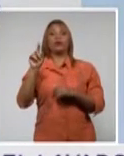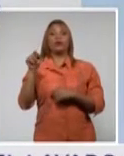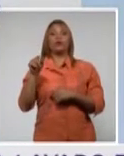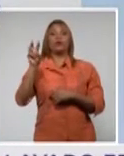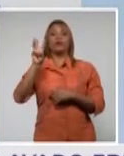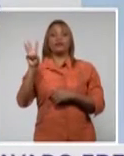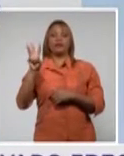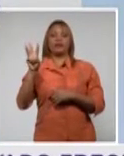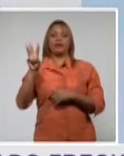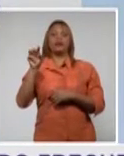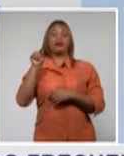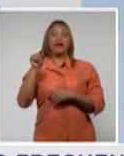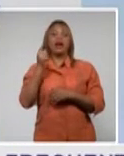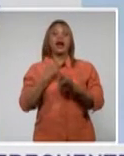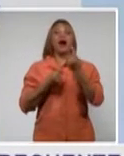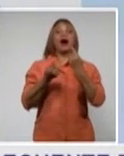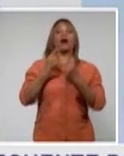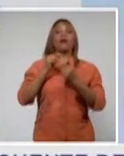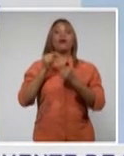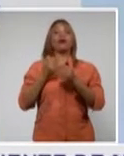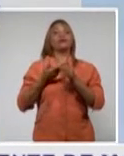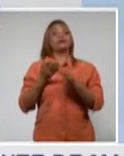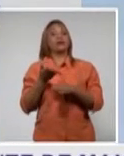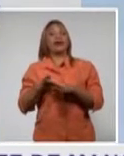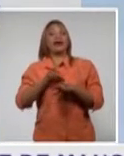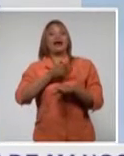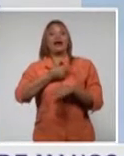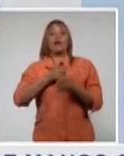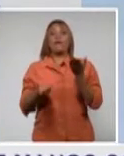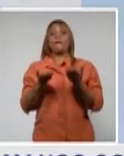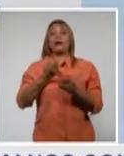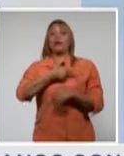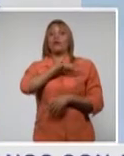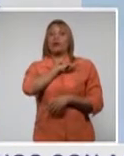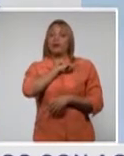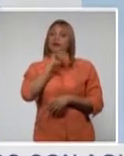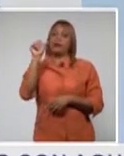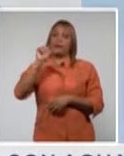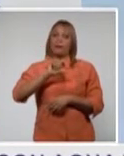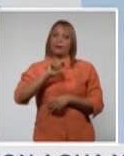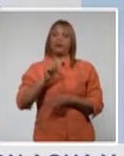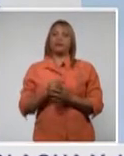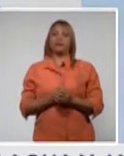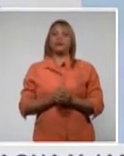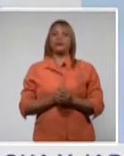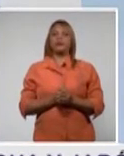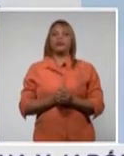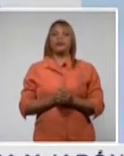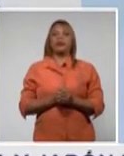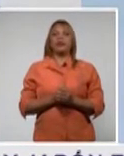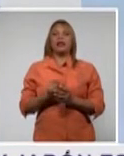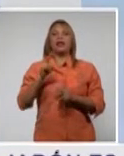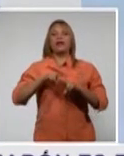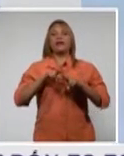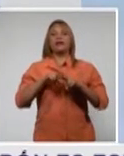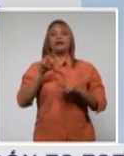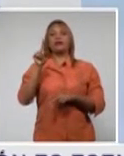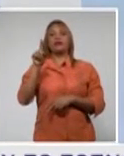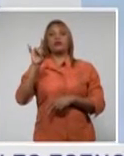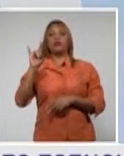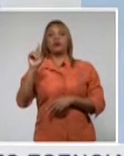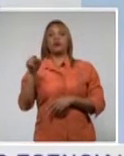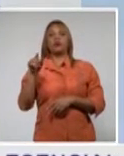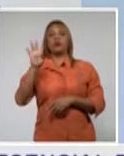22.33 per 100,000 inhabitants. Havana follows with a rate of